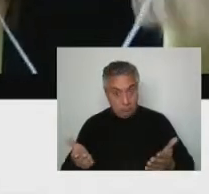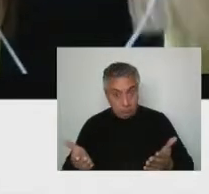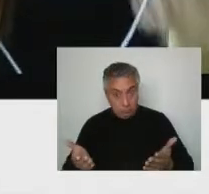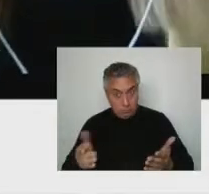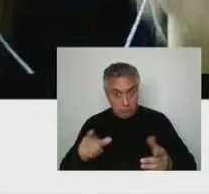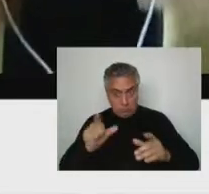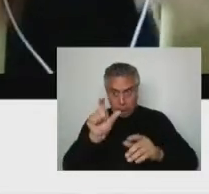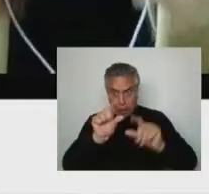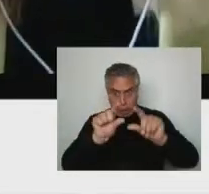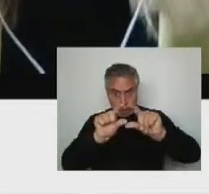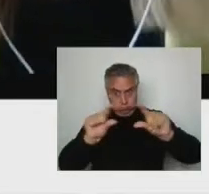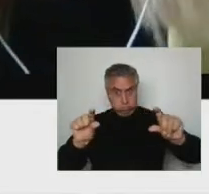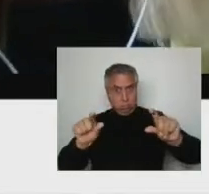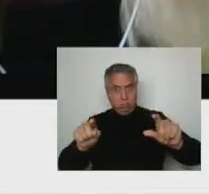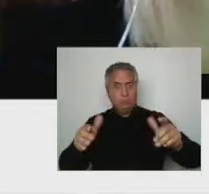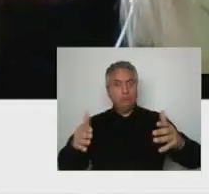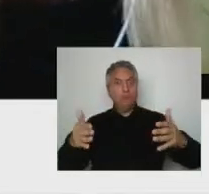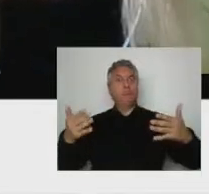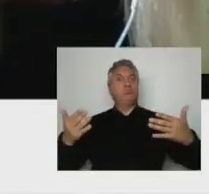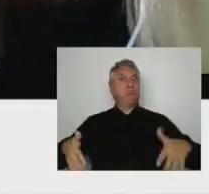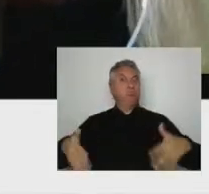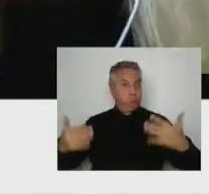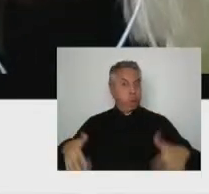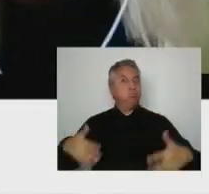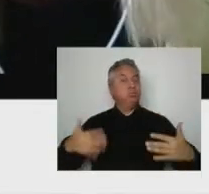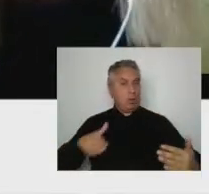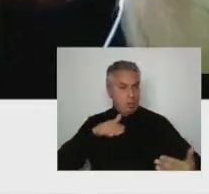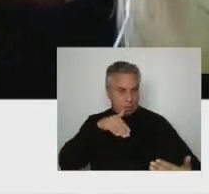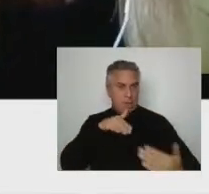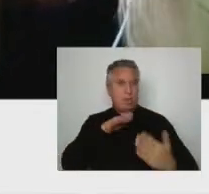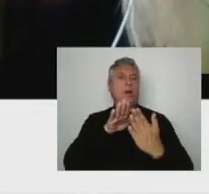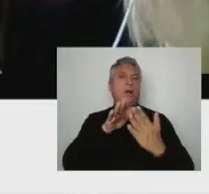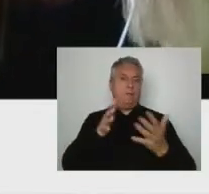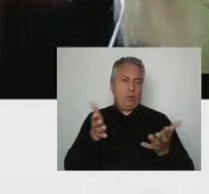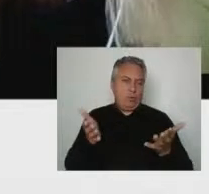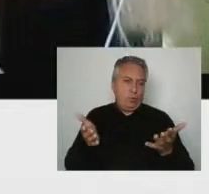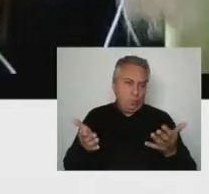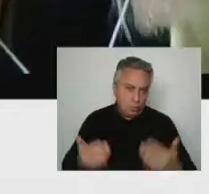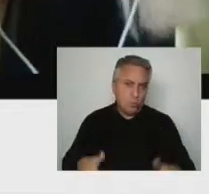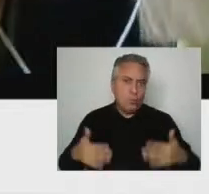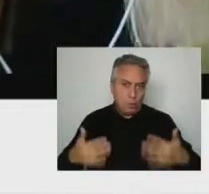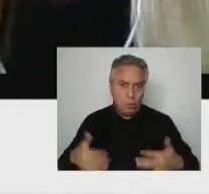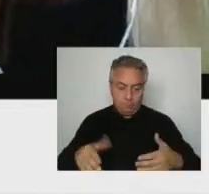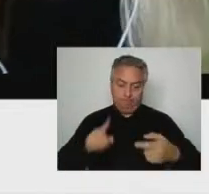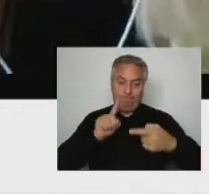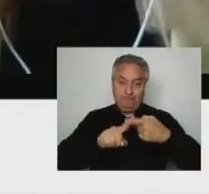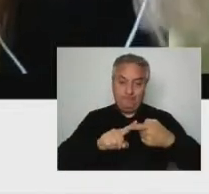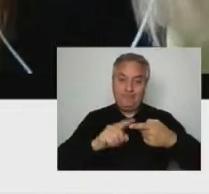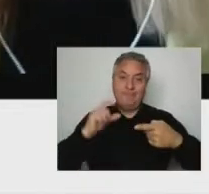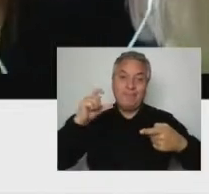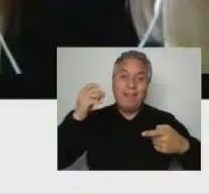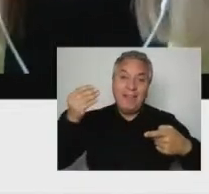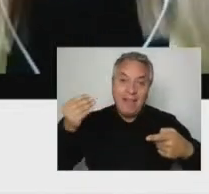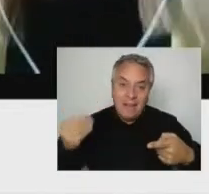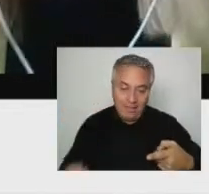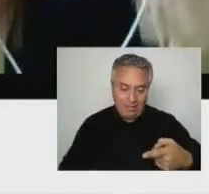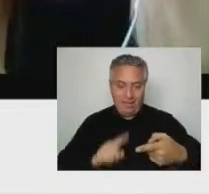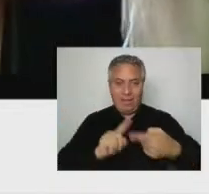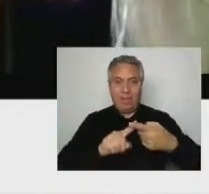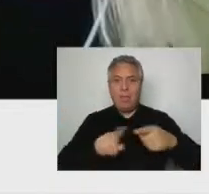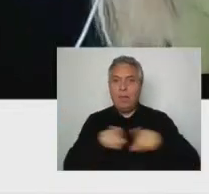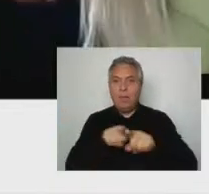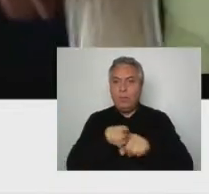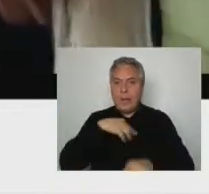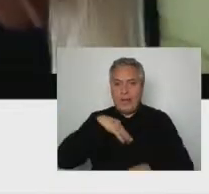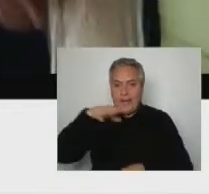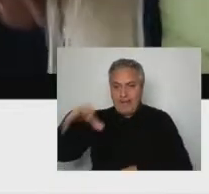And that is a tremendous challenge to ensure quality, understood